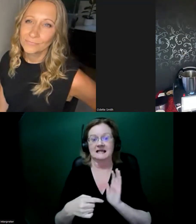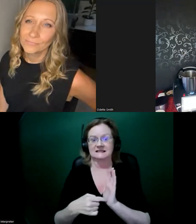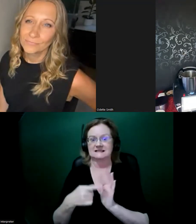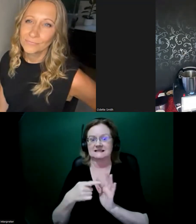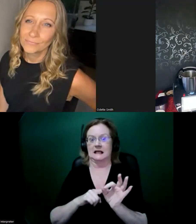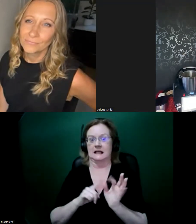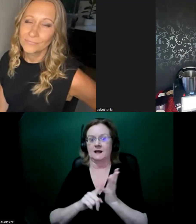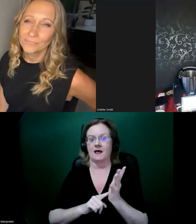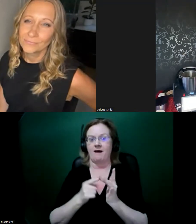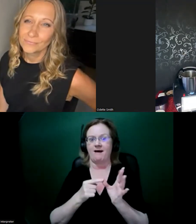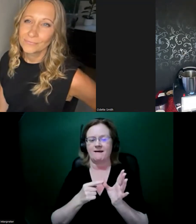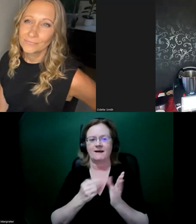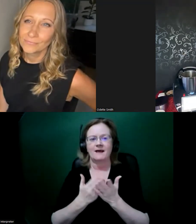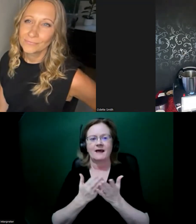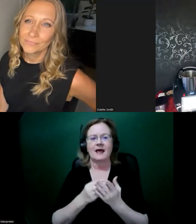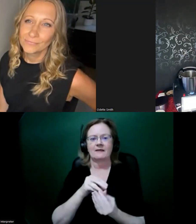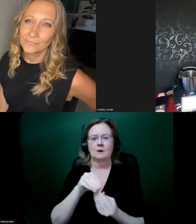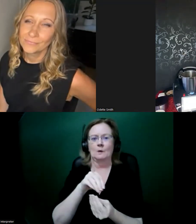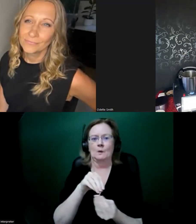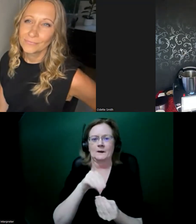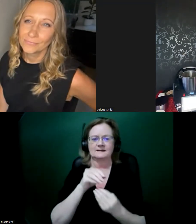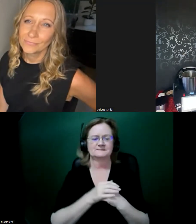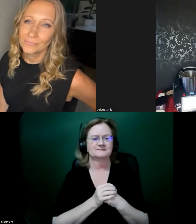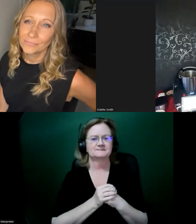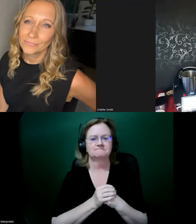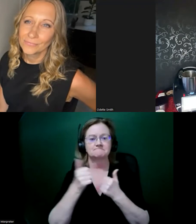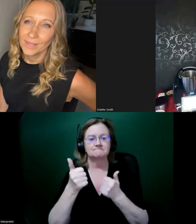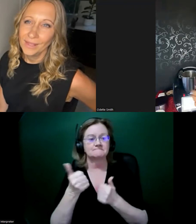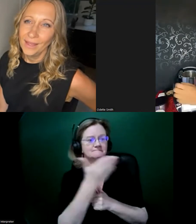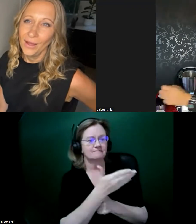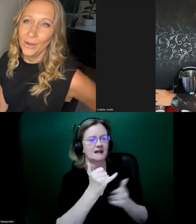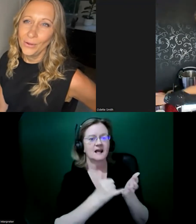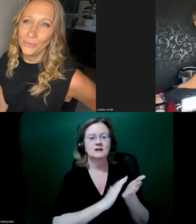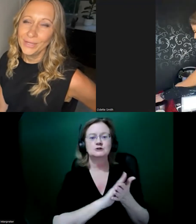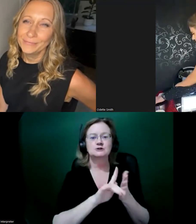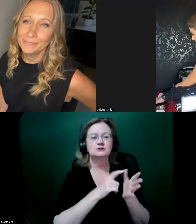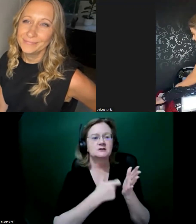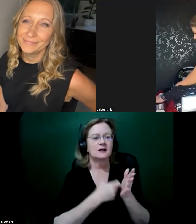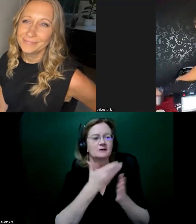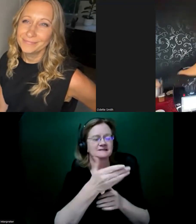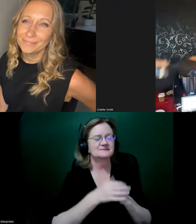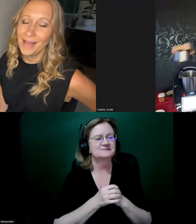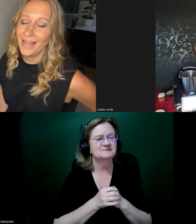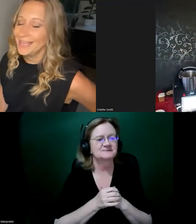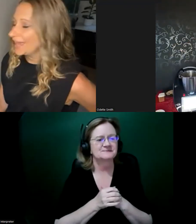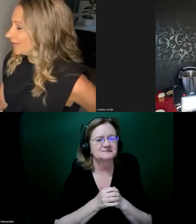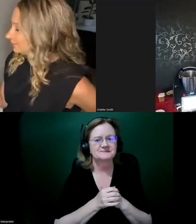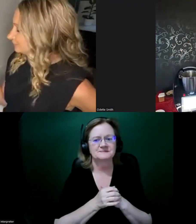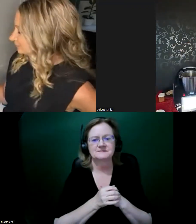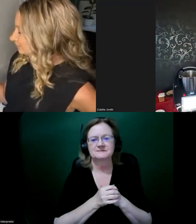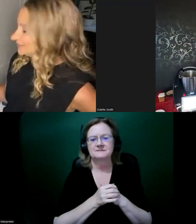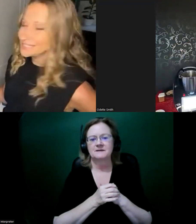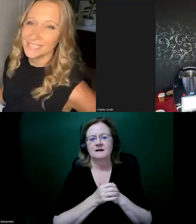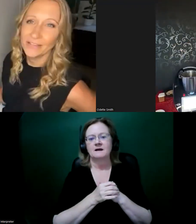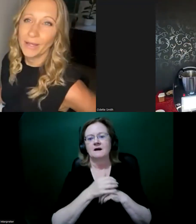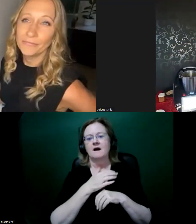and then we're going to give it a little blend. Great. And Sharon, over to you now with what you've got going on. My